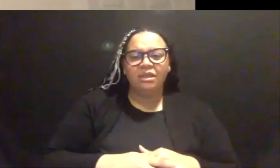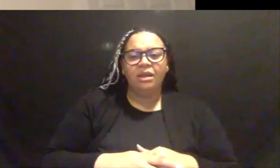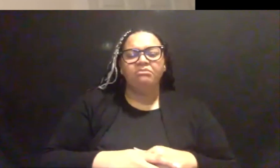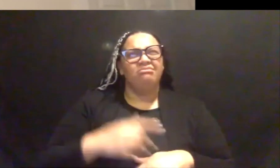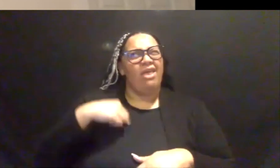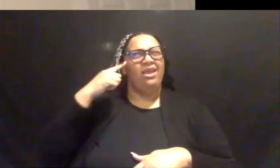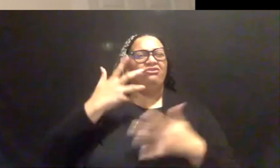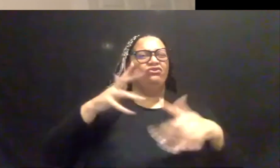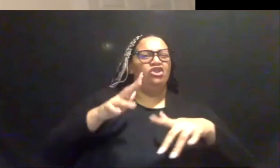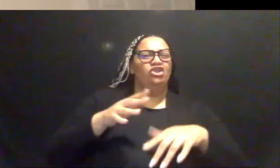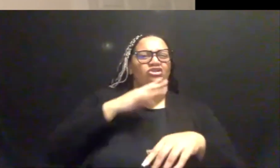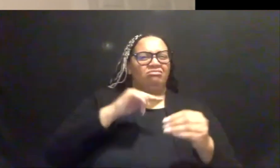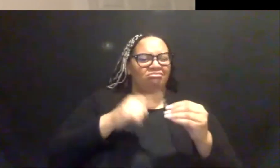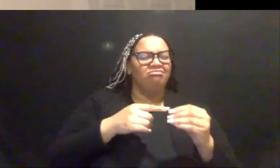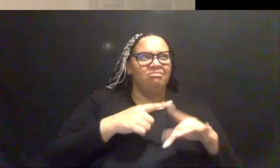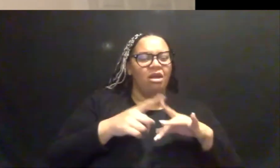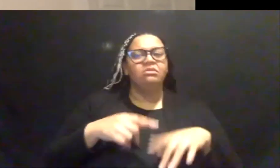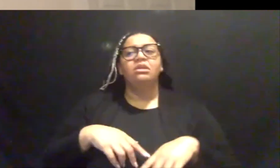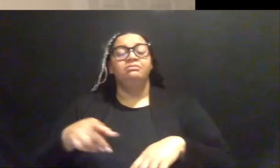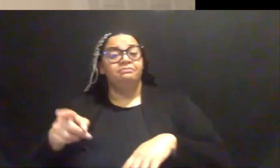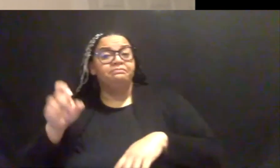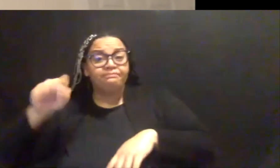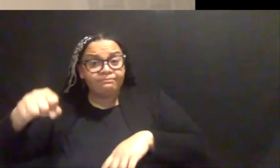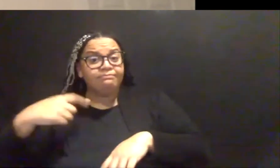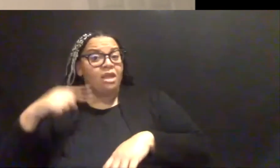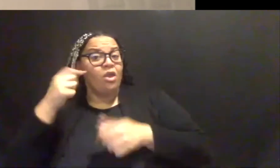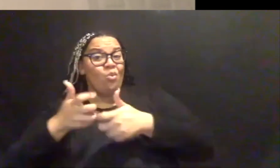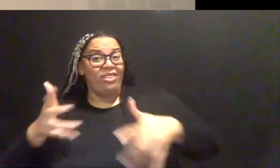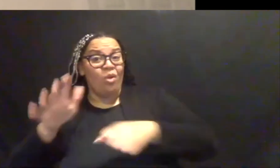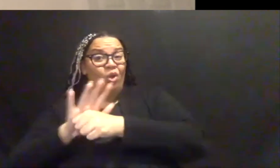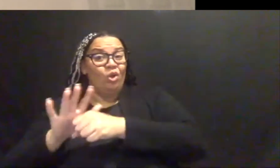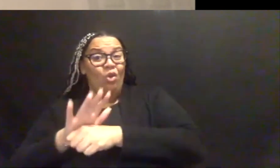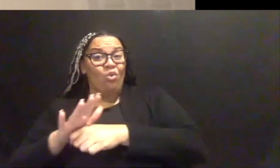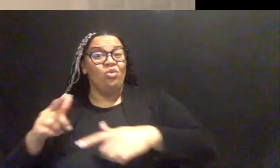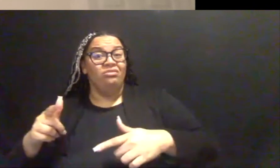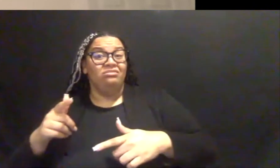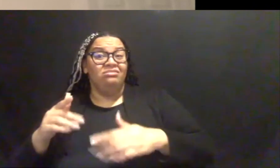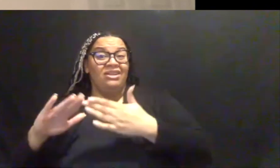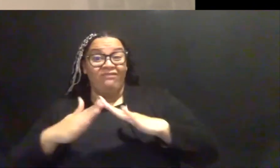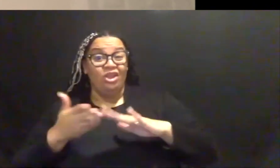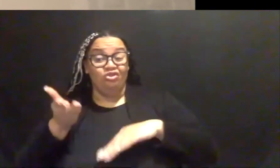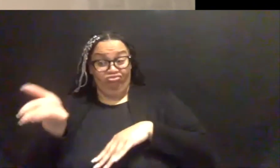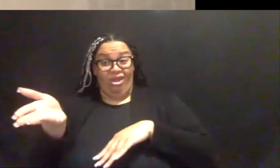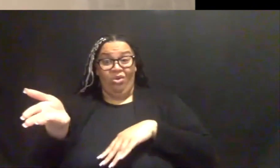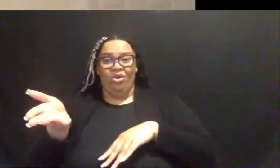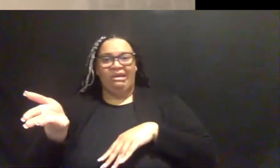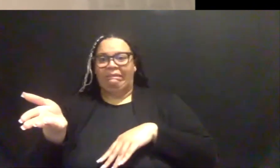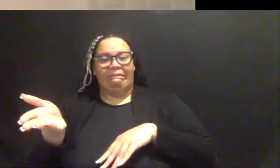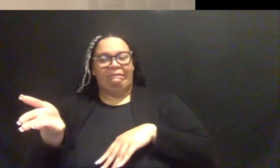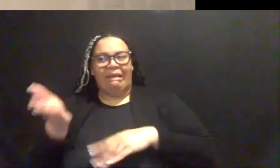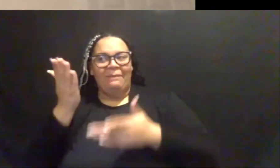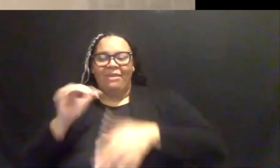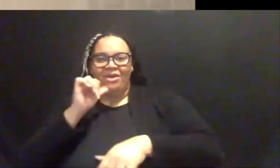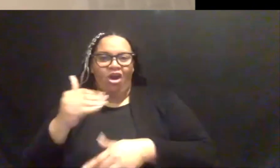think that without the local villagers, there's no chance of it succeeding. So, you know, that's something I